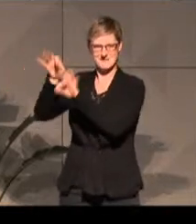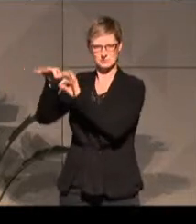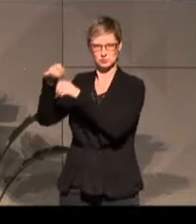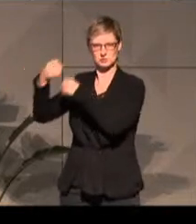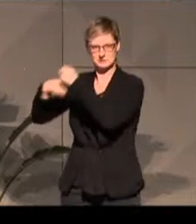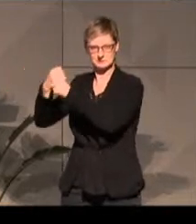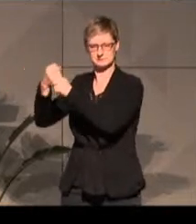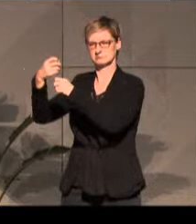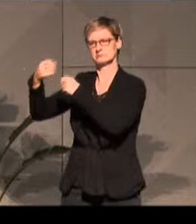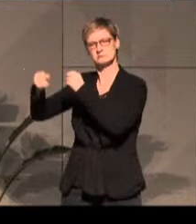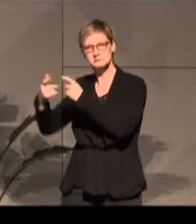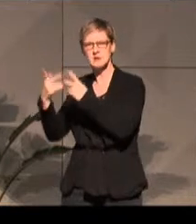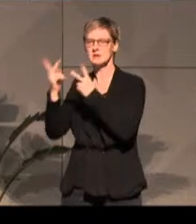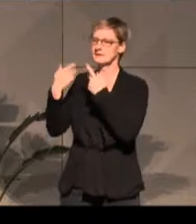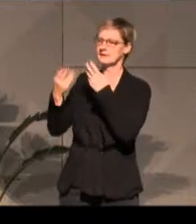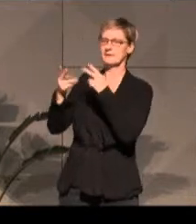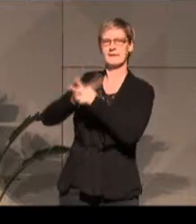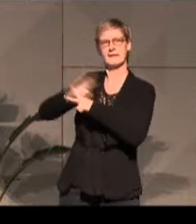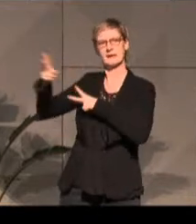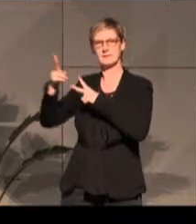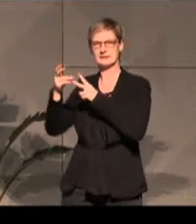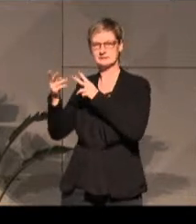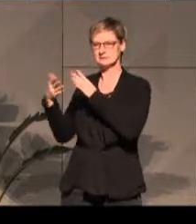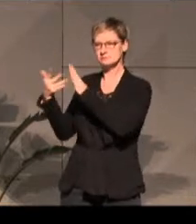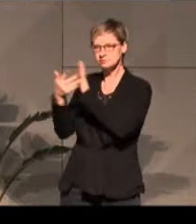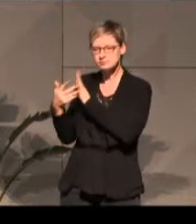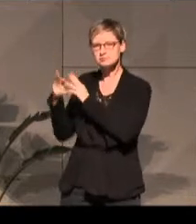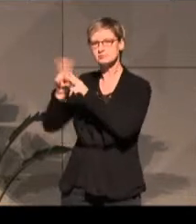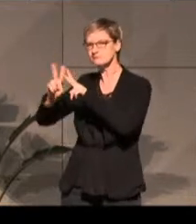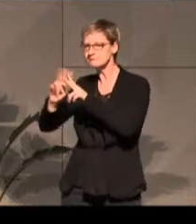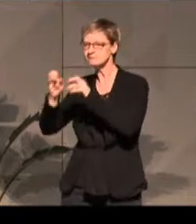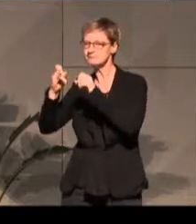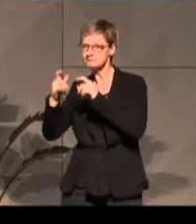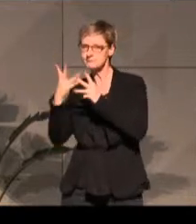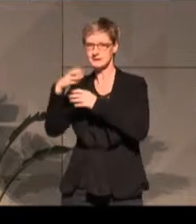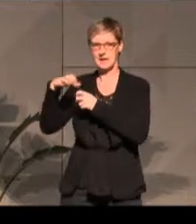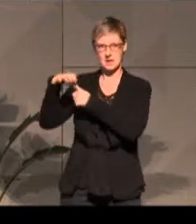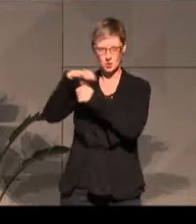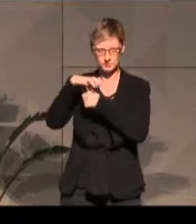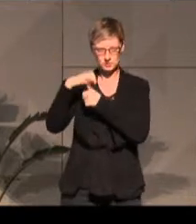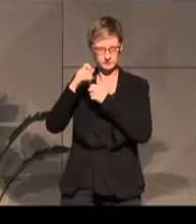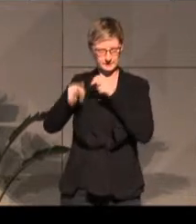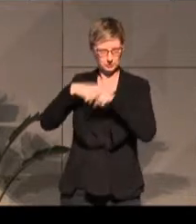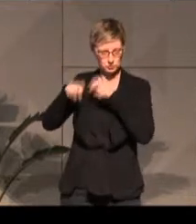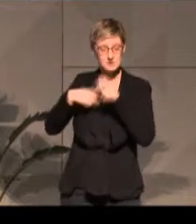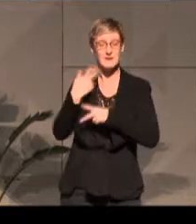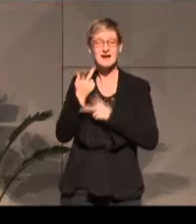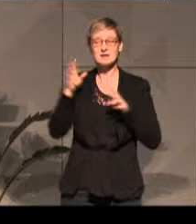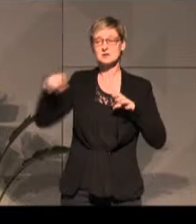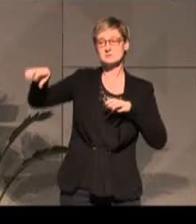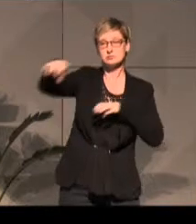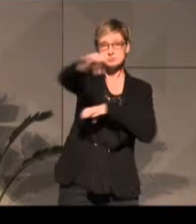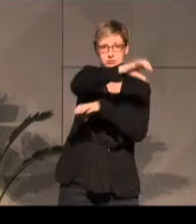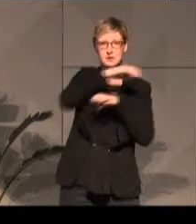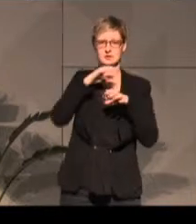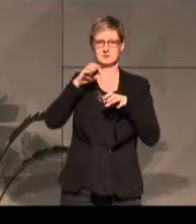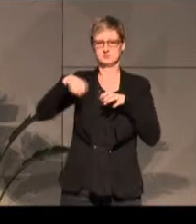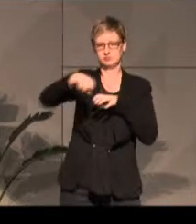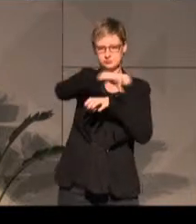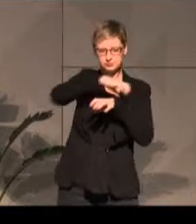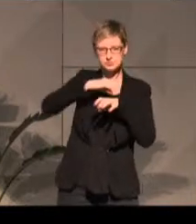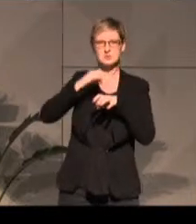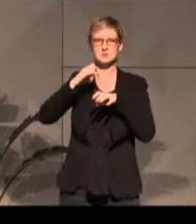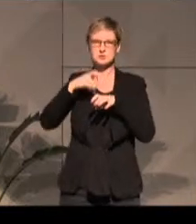autonomous measurement sensors devices that we visited on a regular basis with our helicopters. So we established a